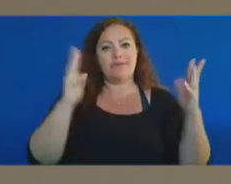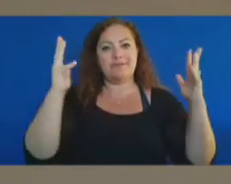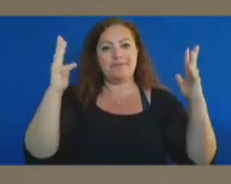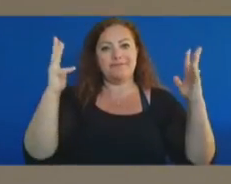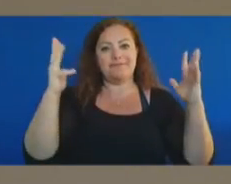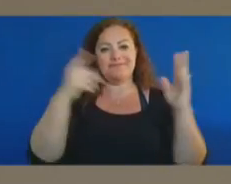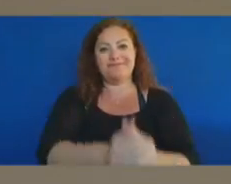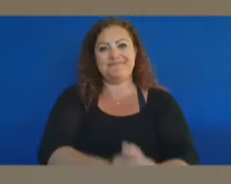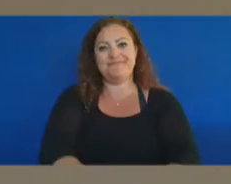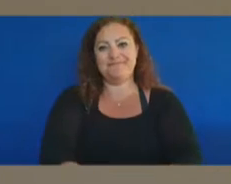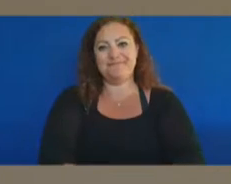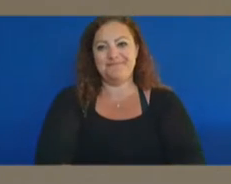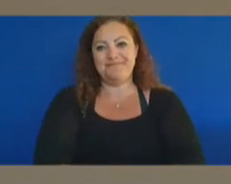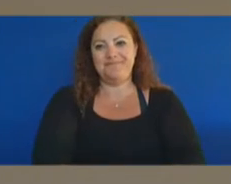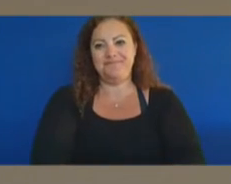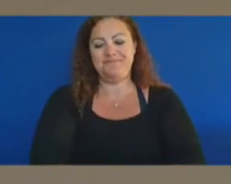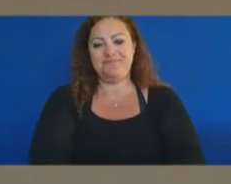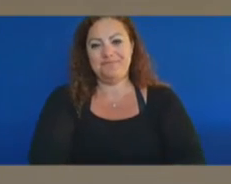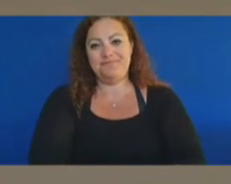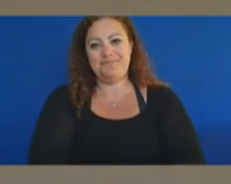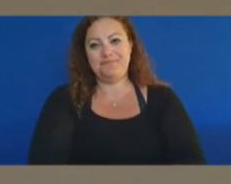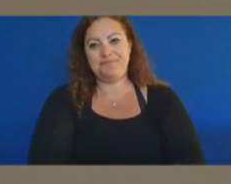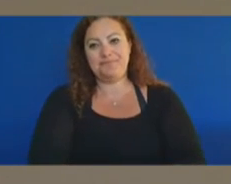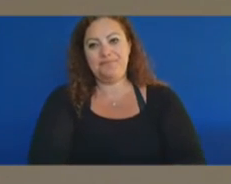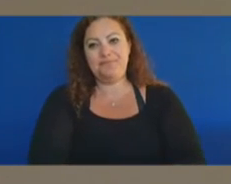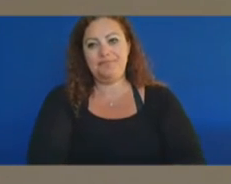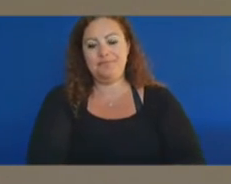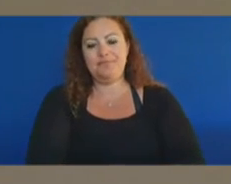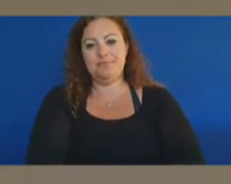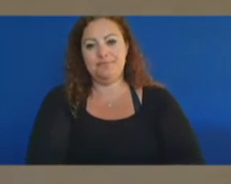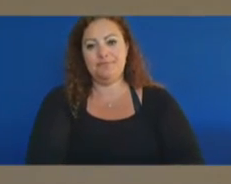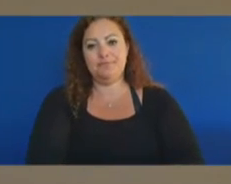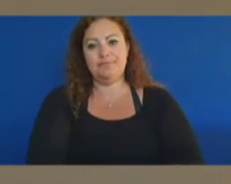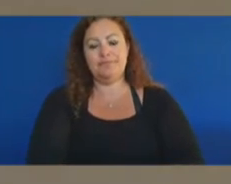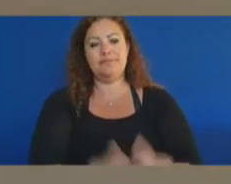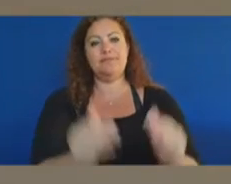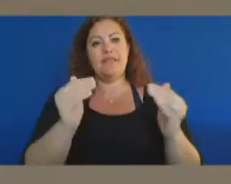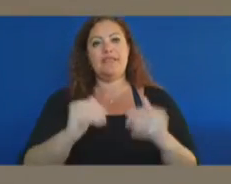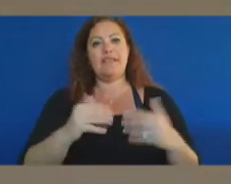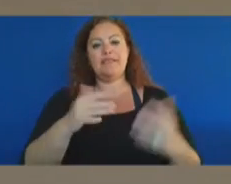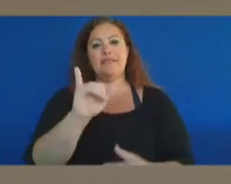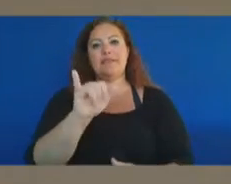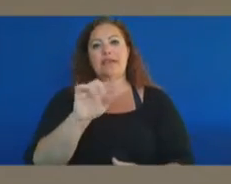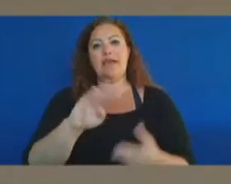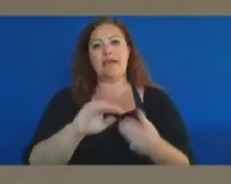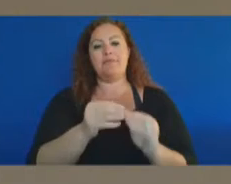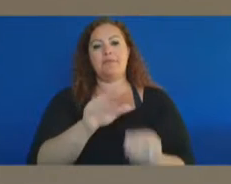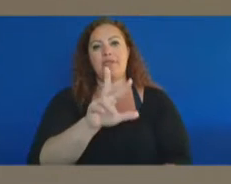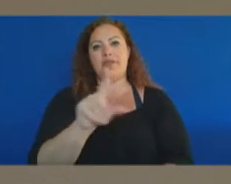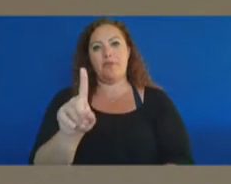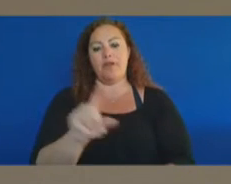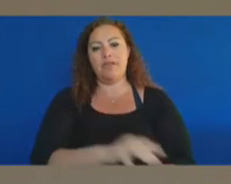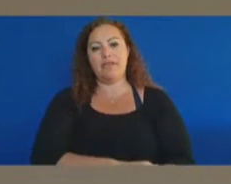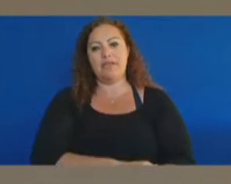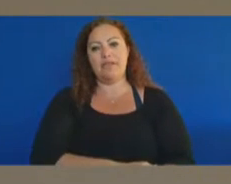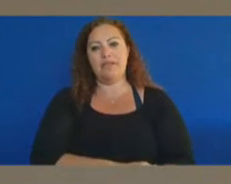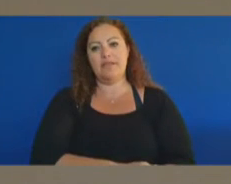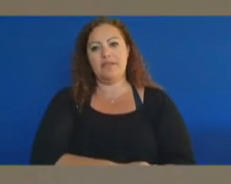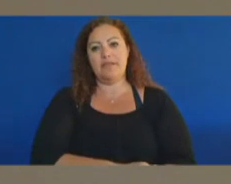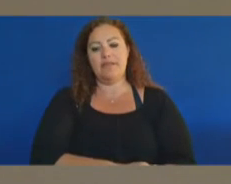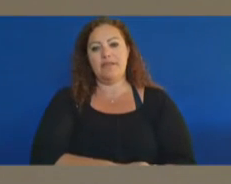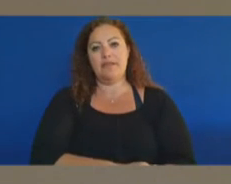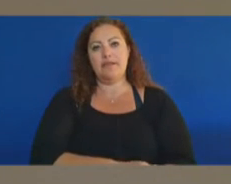attending thank you all right our next item is item 31 which is a